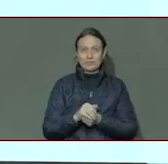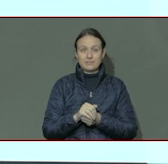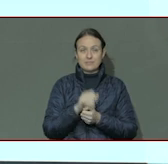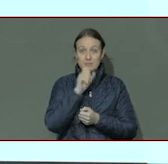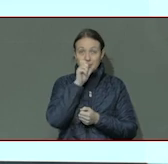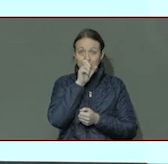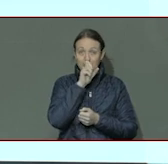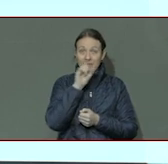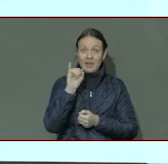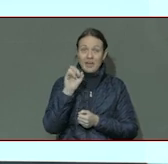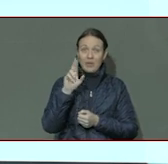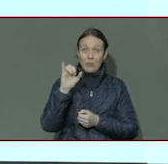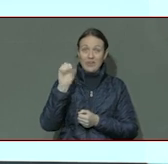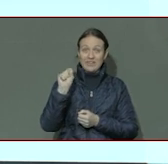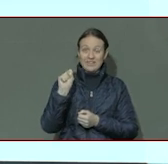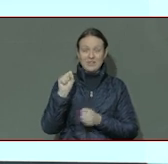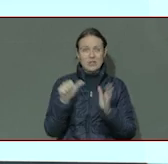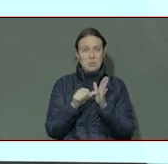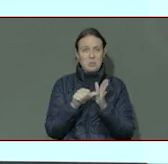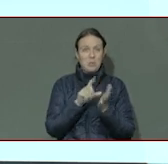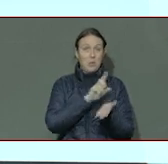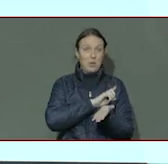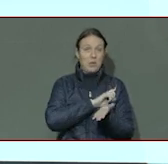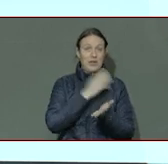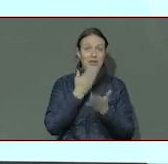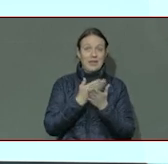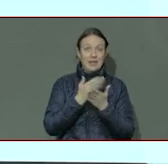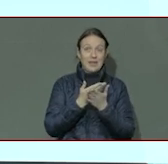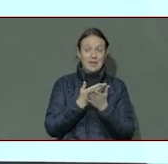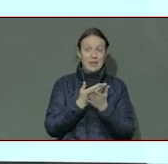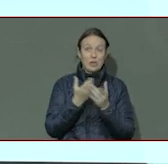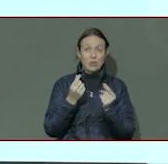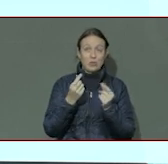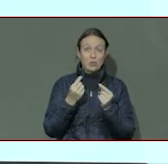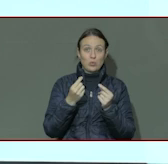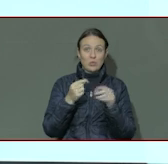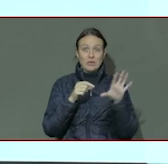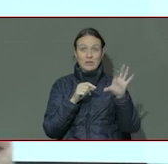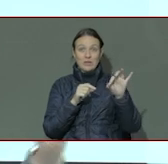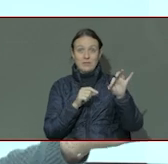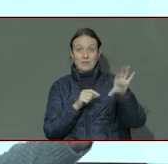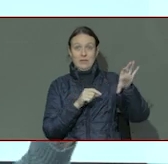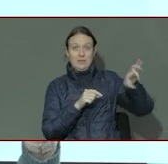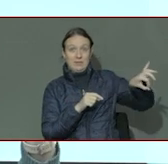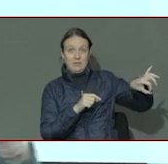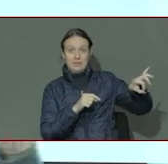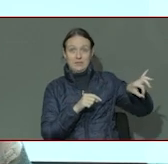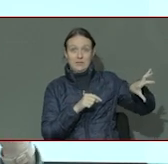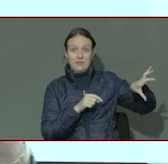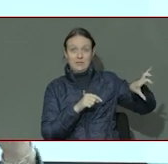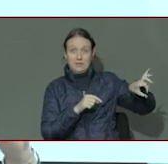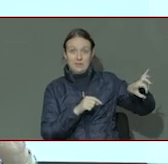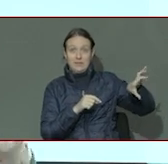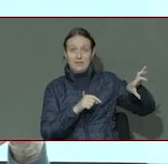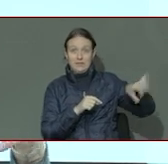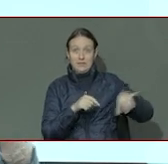the iris is important because it can open and close our pupil. So always remember, you can use